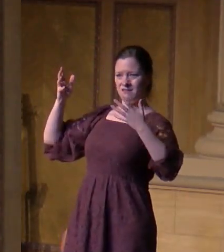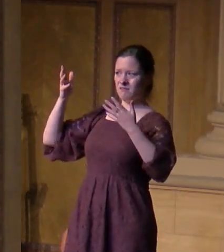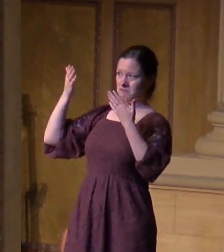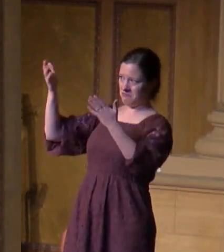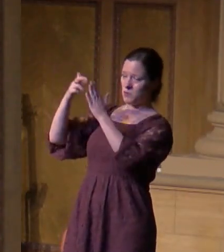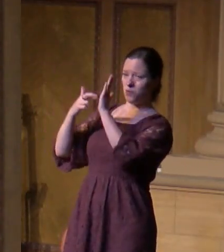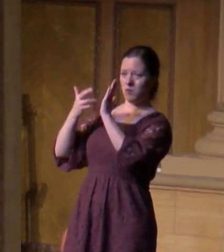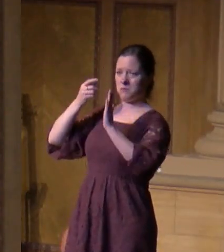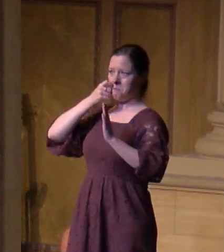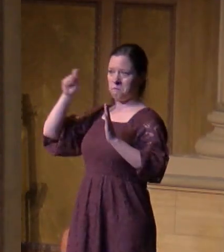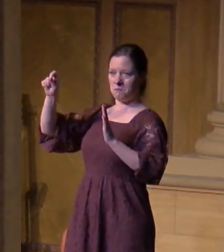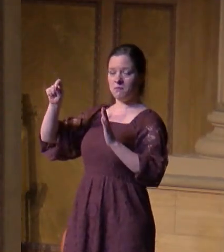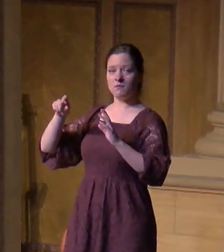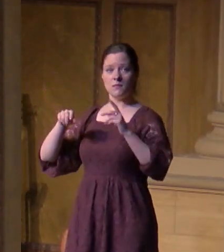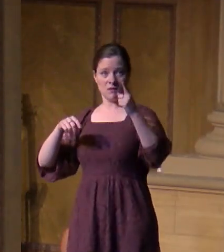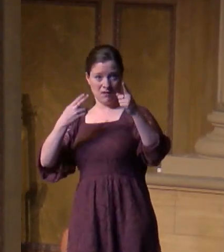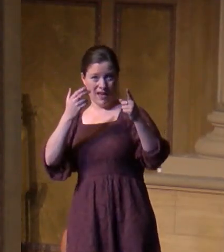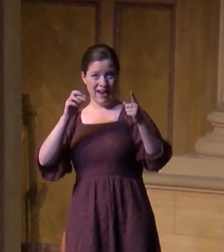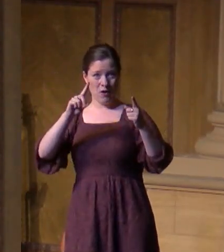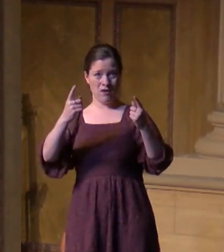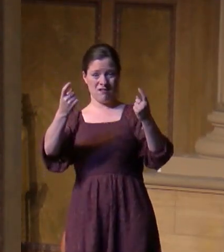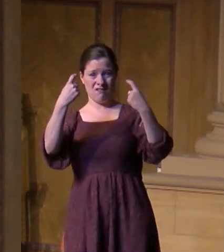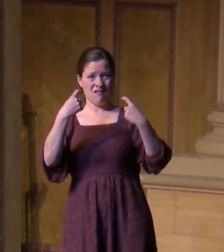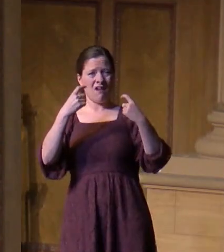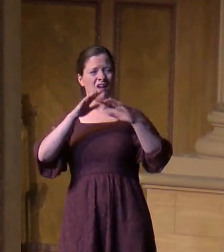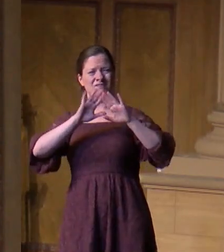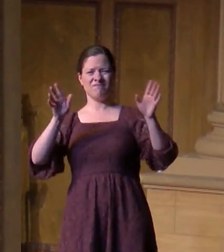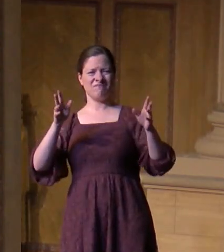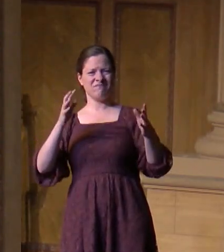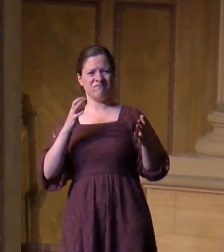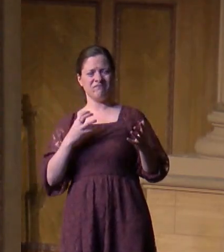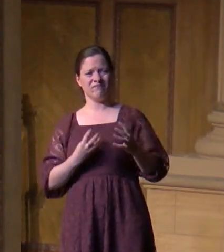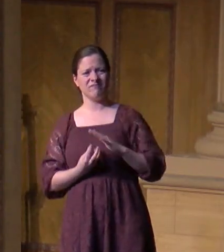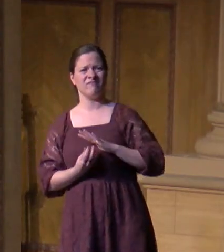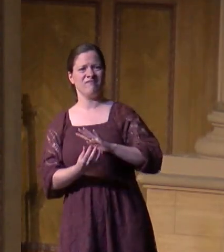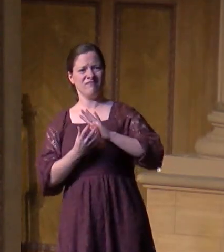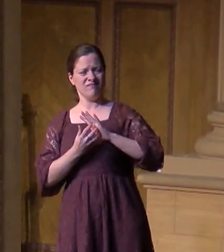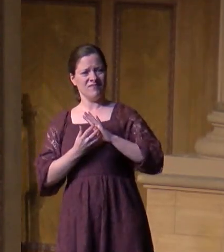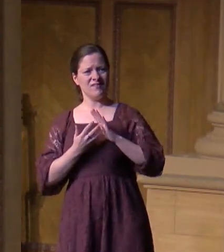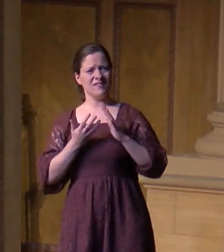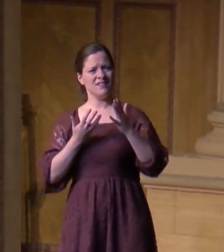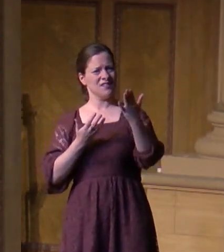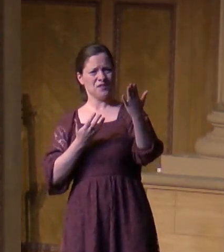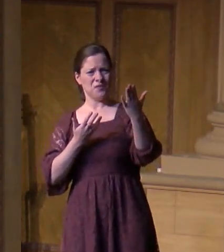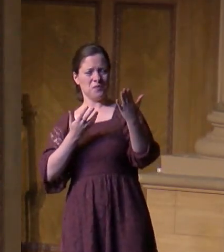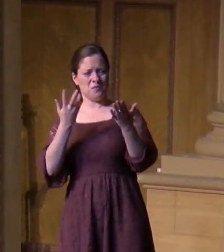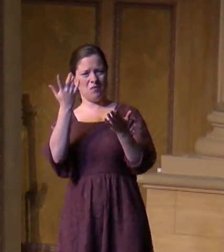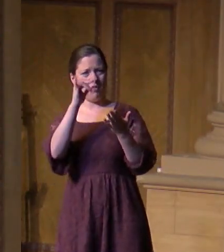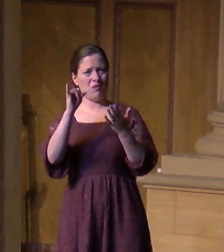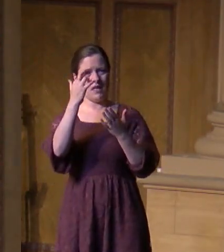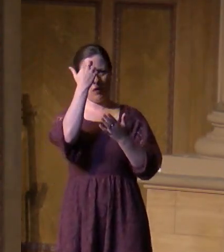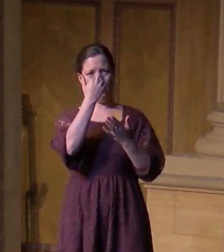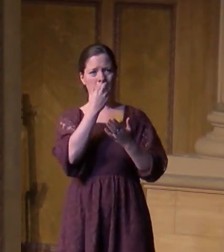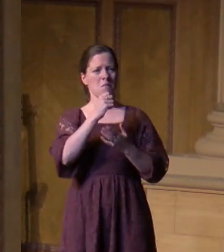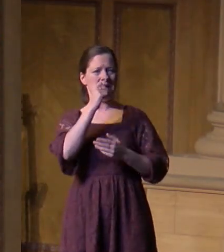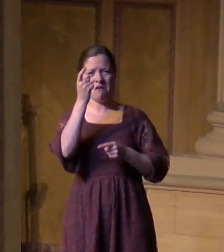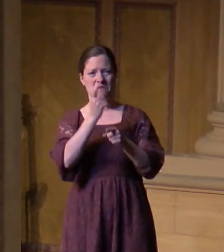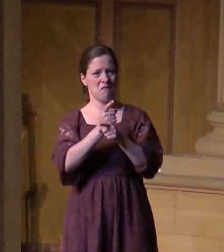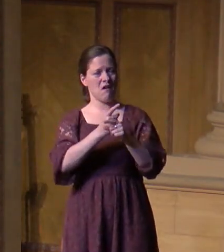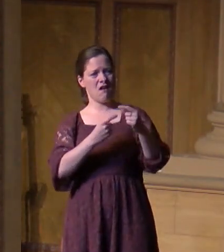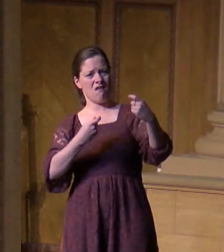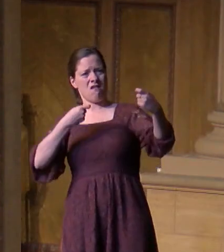reason alone, they resented King Herod. They resented him just for existing at all because he was extending that unjust rule.